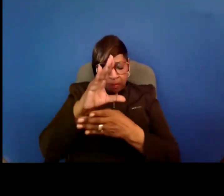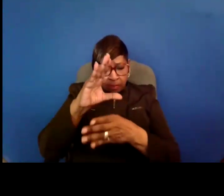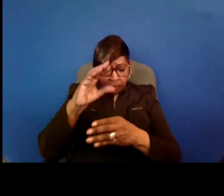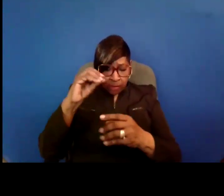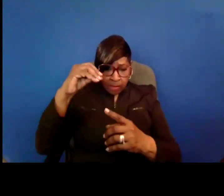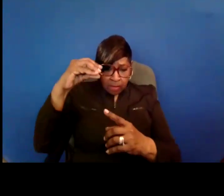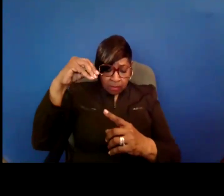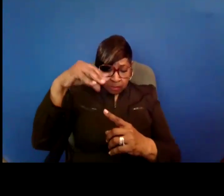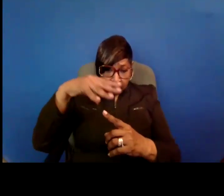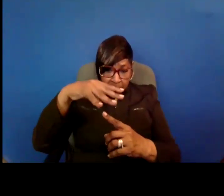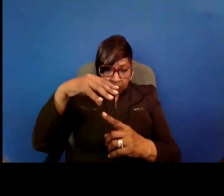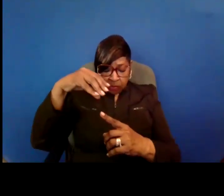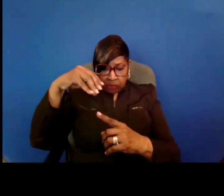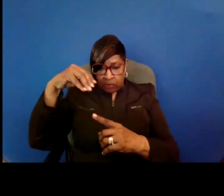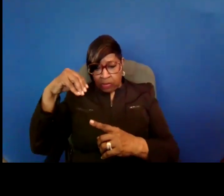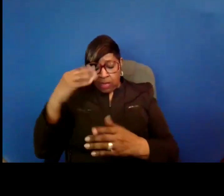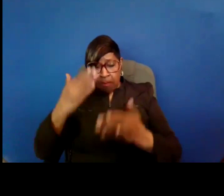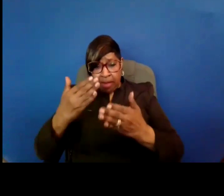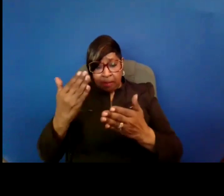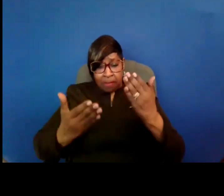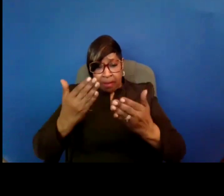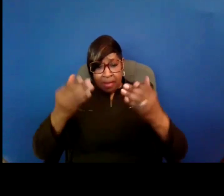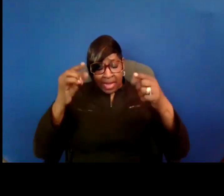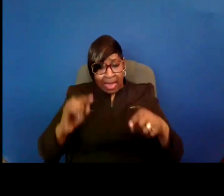censoring might be taking place?